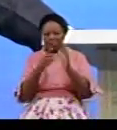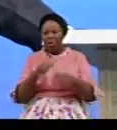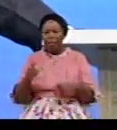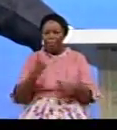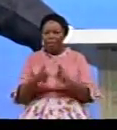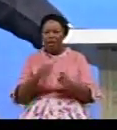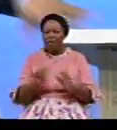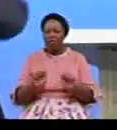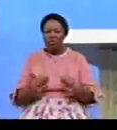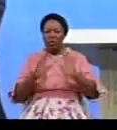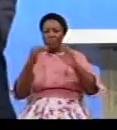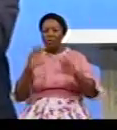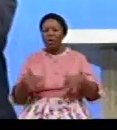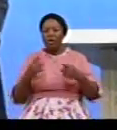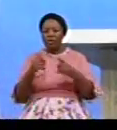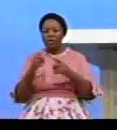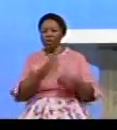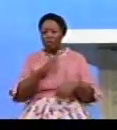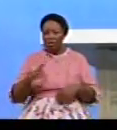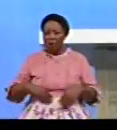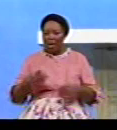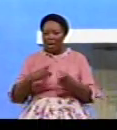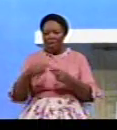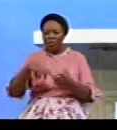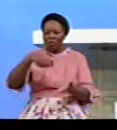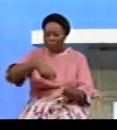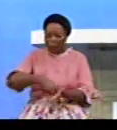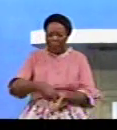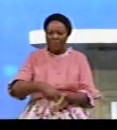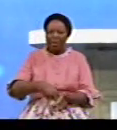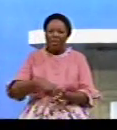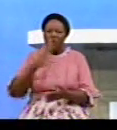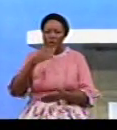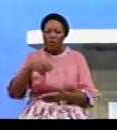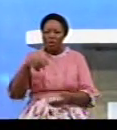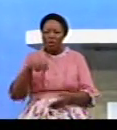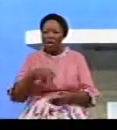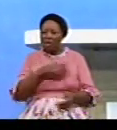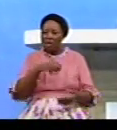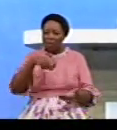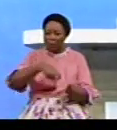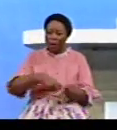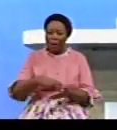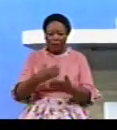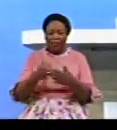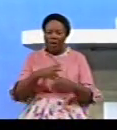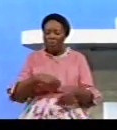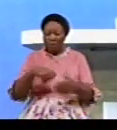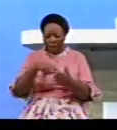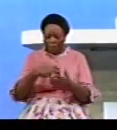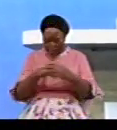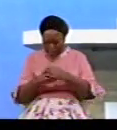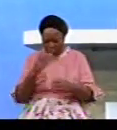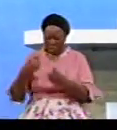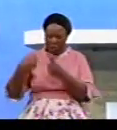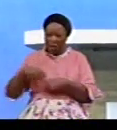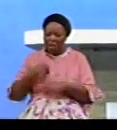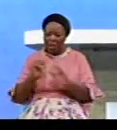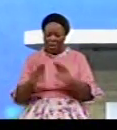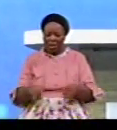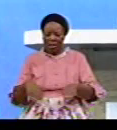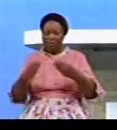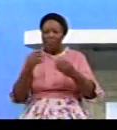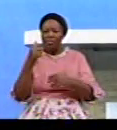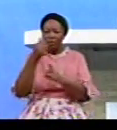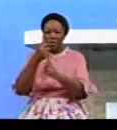of your fathers, ye have gone away from mine ordinances and have not